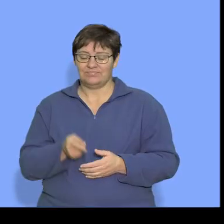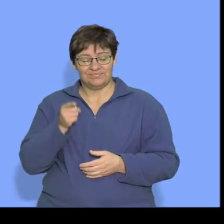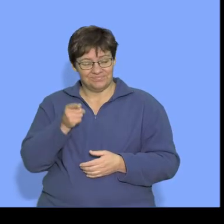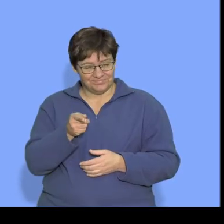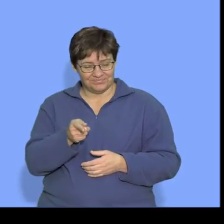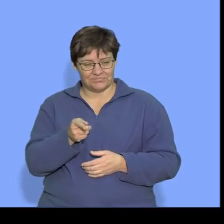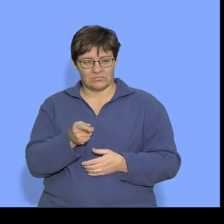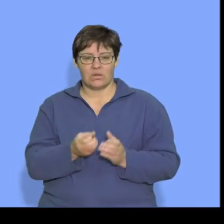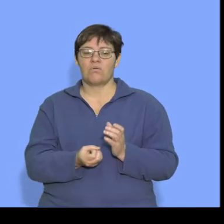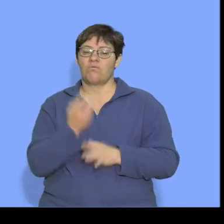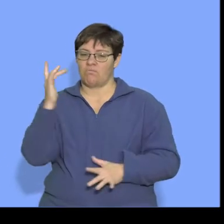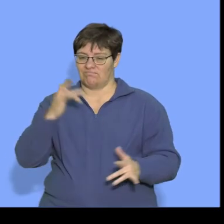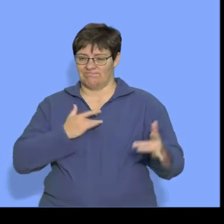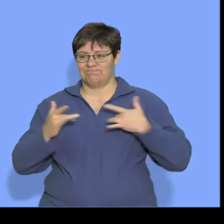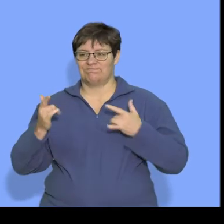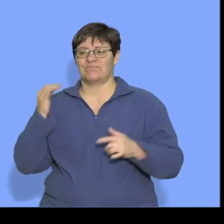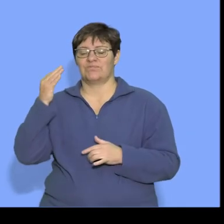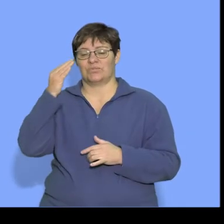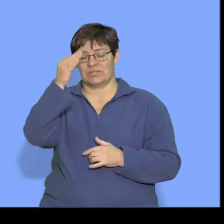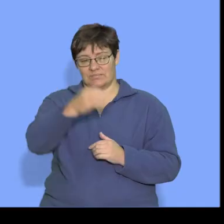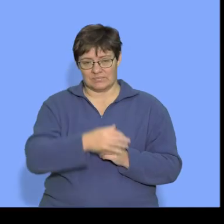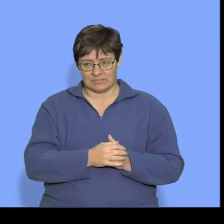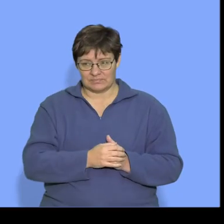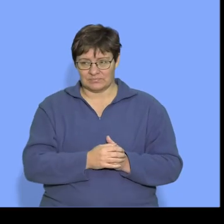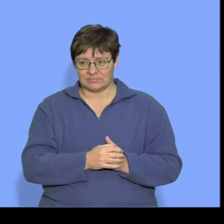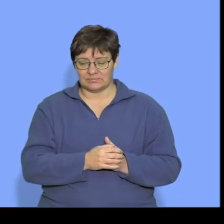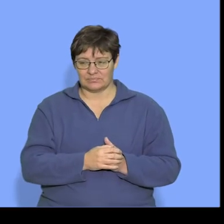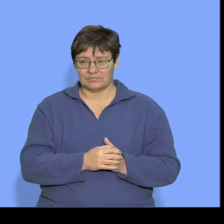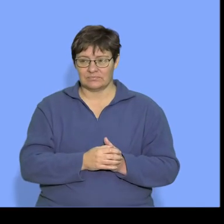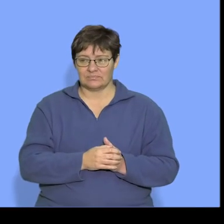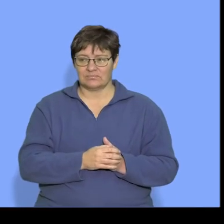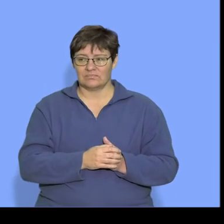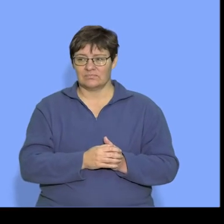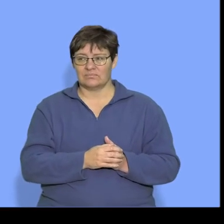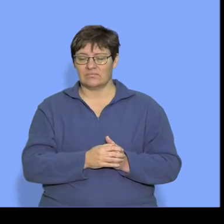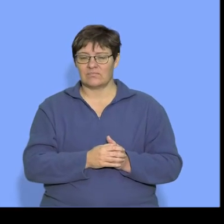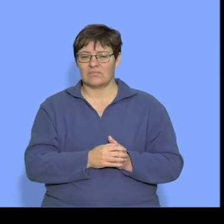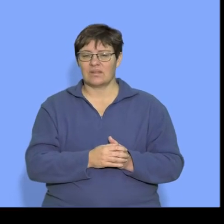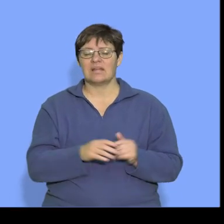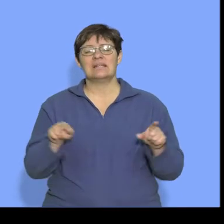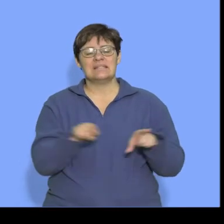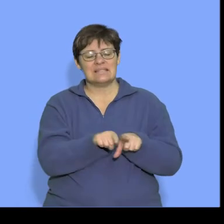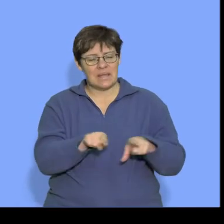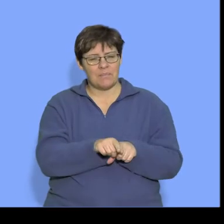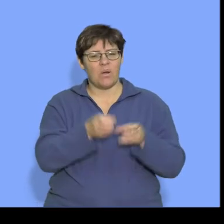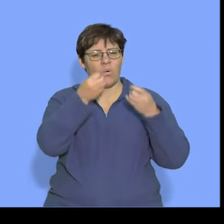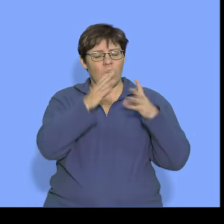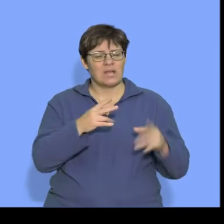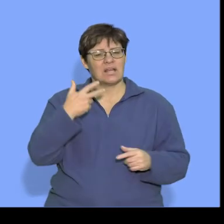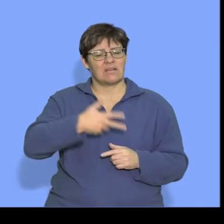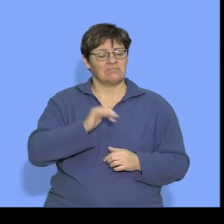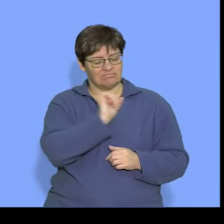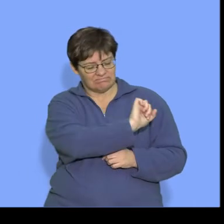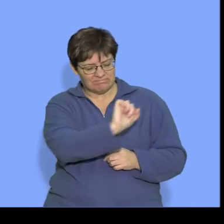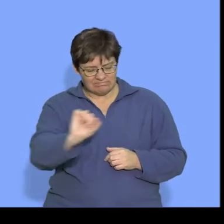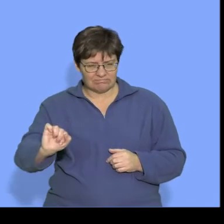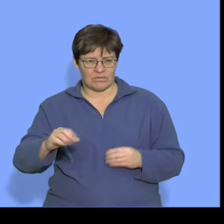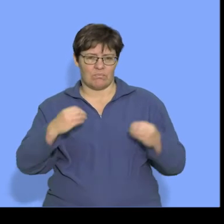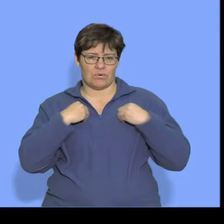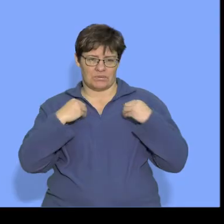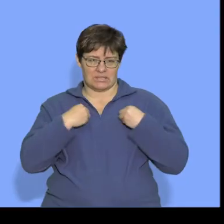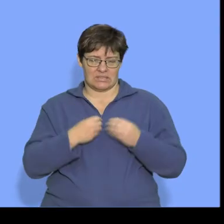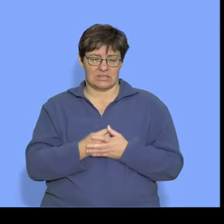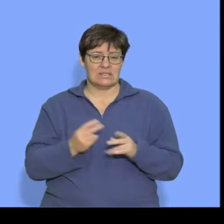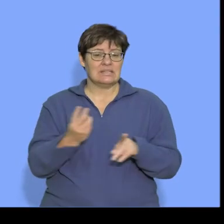growing concern in the future. Right. So we can also classify waste according to their properties. And as I mentioned earlier